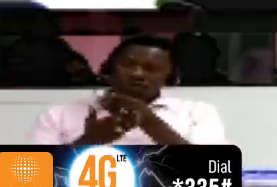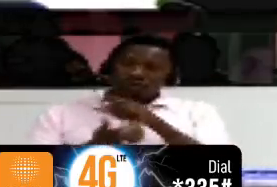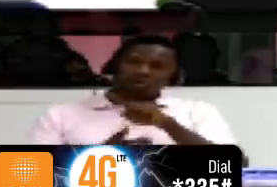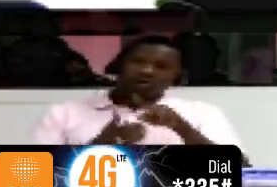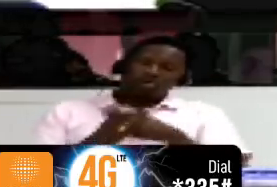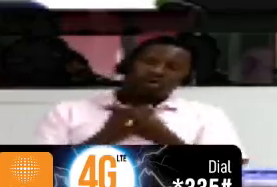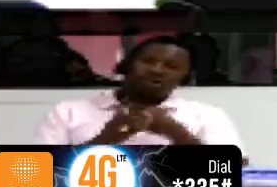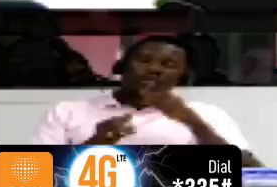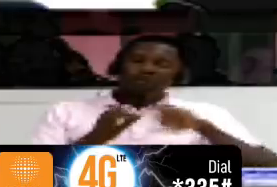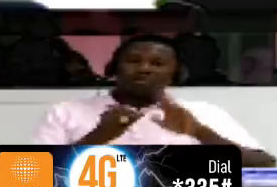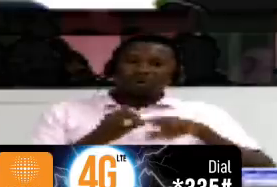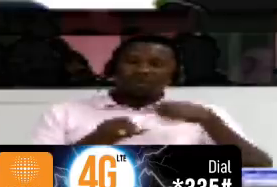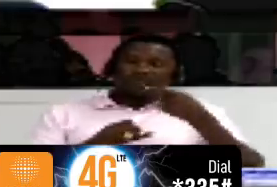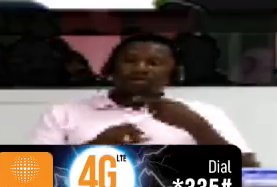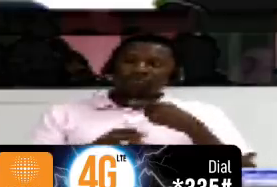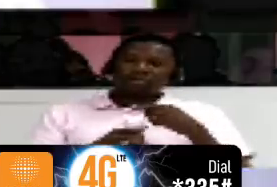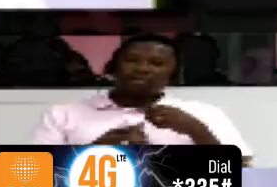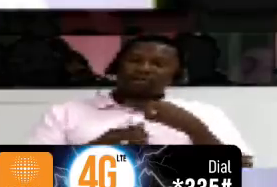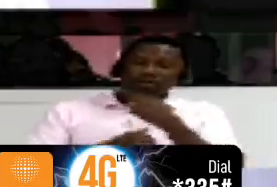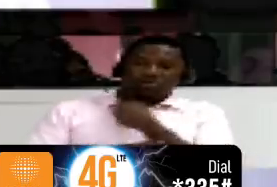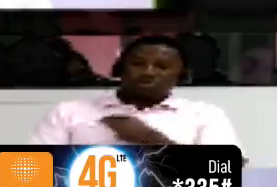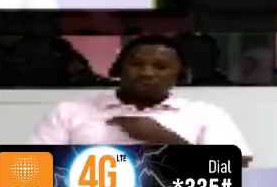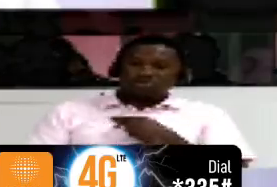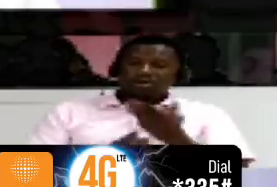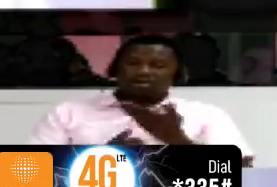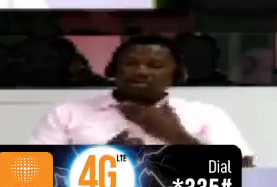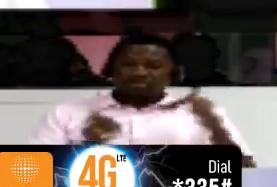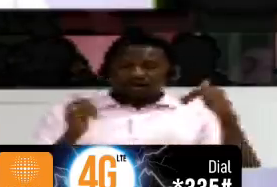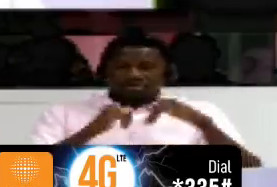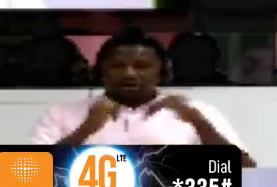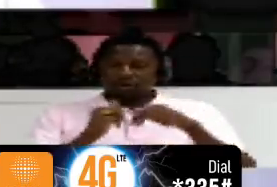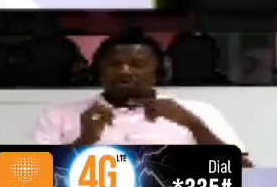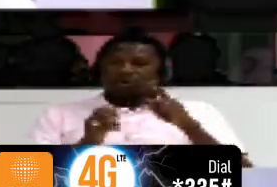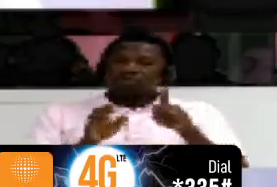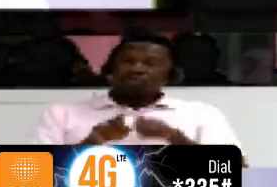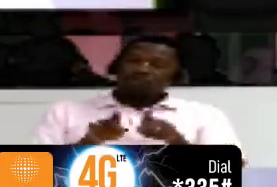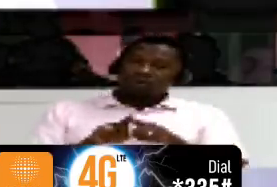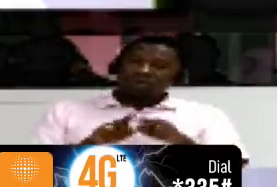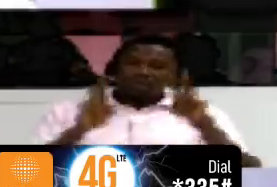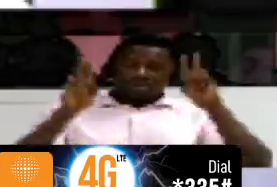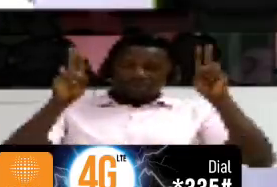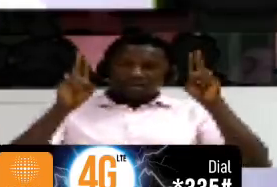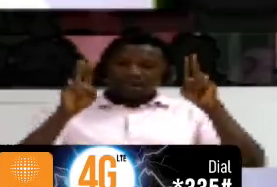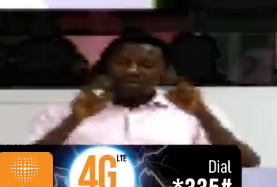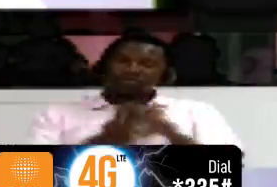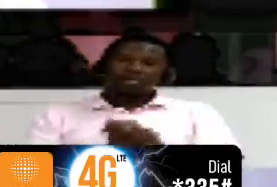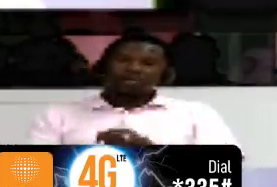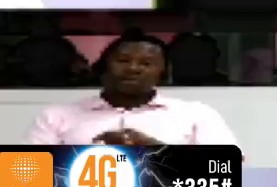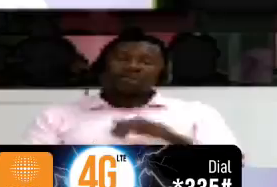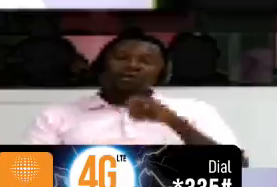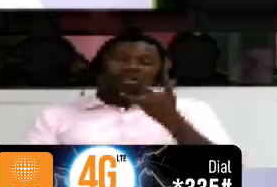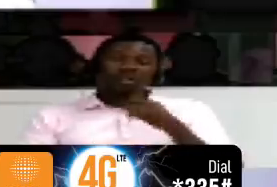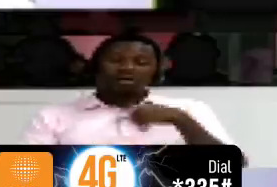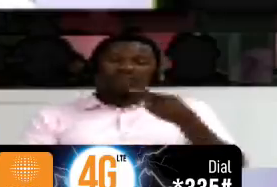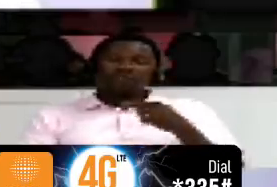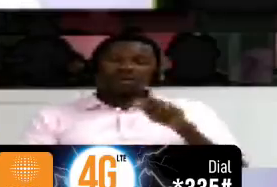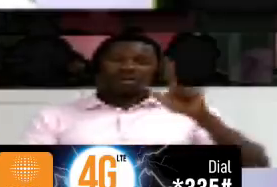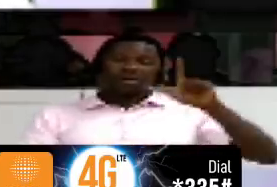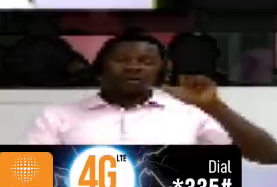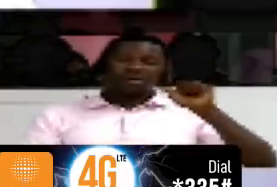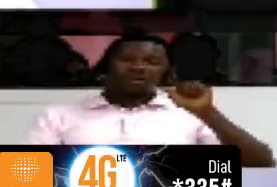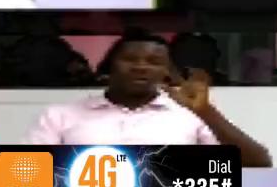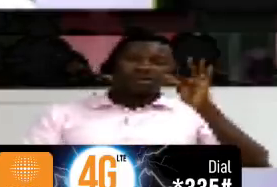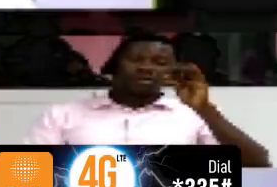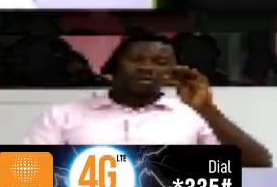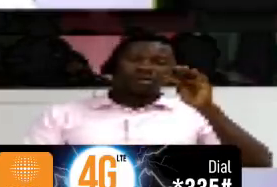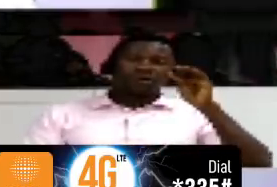with then-President Yahya Jammeh? Yeah, after the Latte Commission, when we were being summoned to the